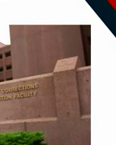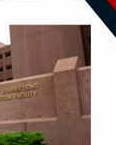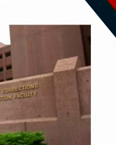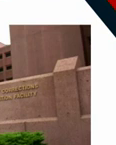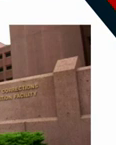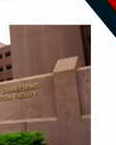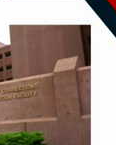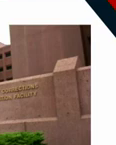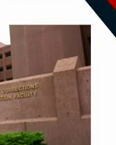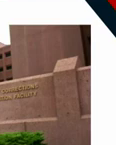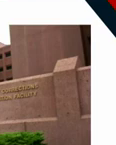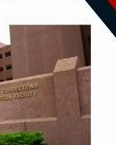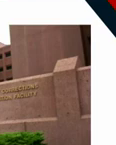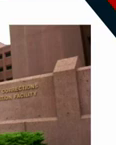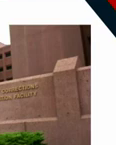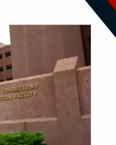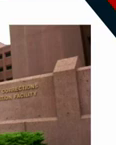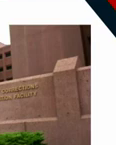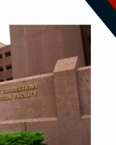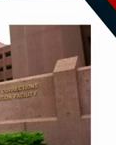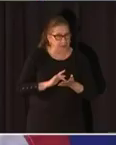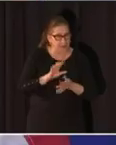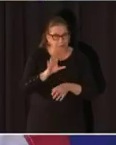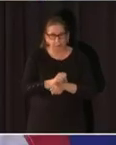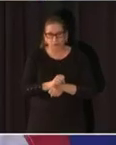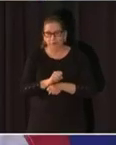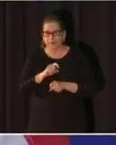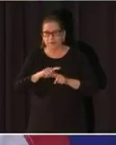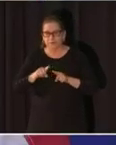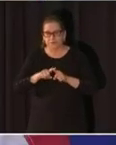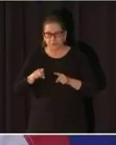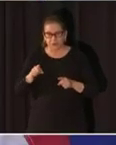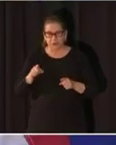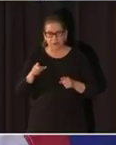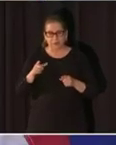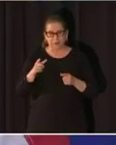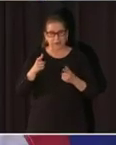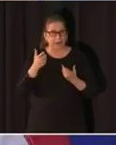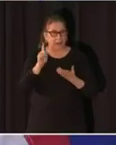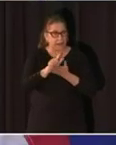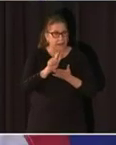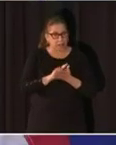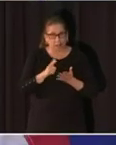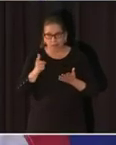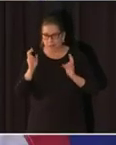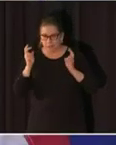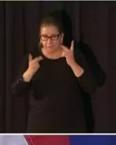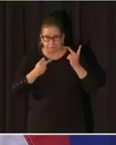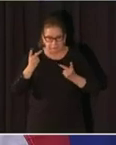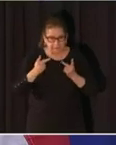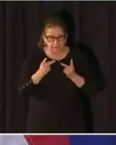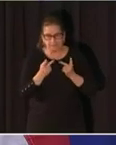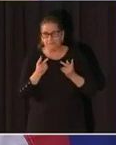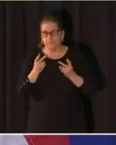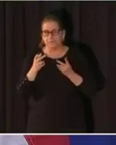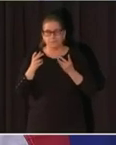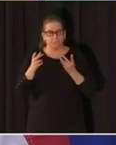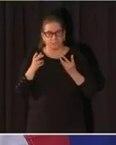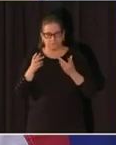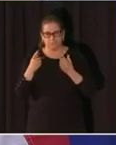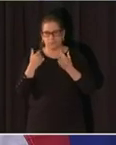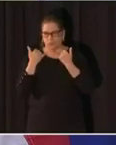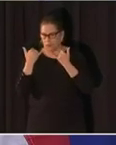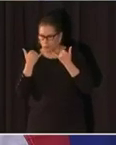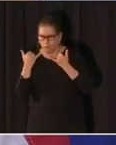visits and calls. In terms of our DOC population, we are making changes